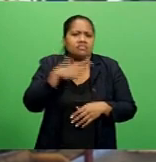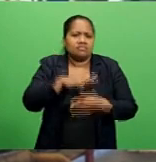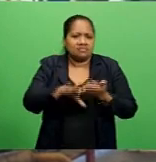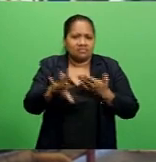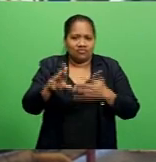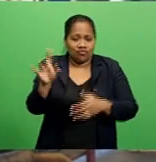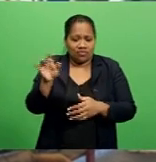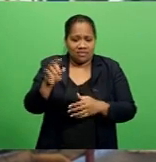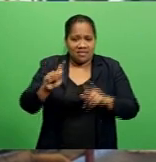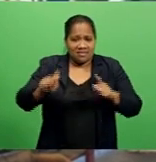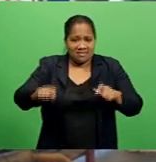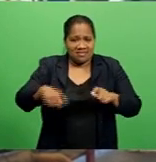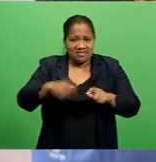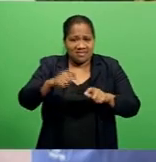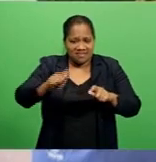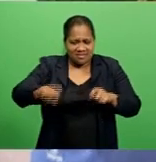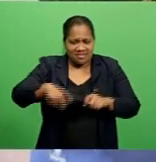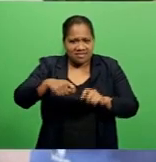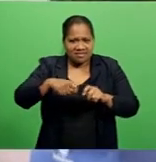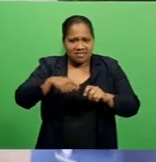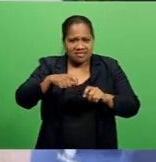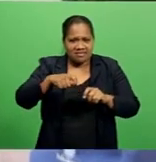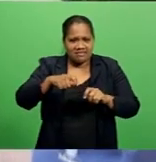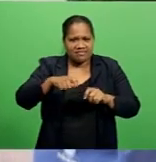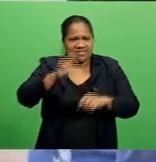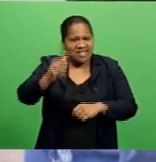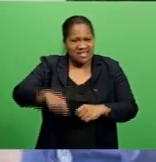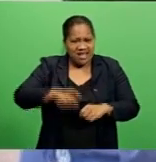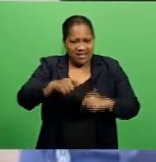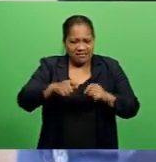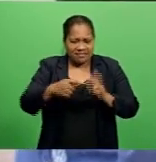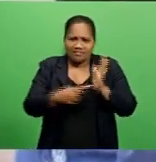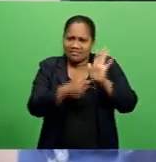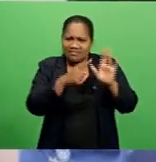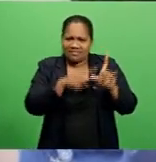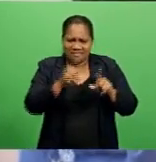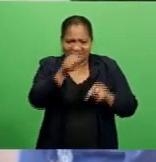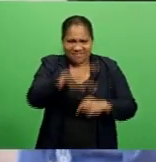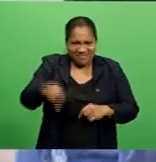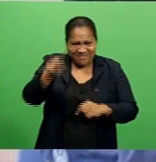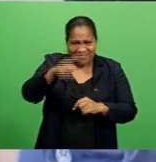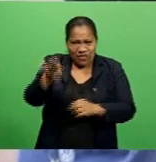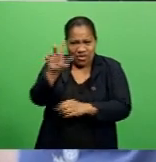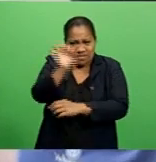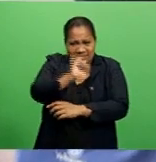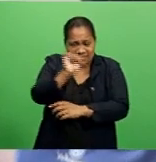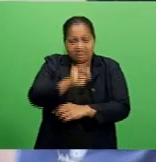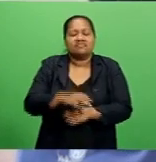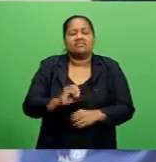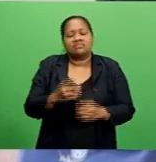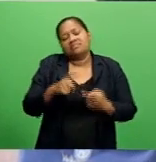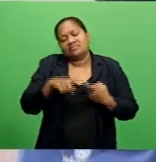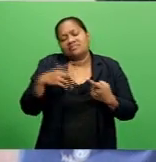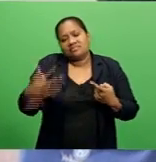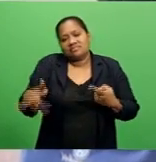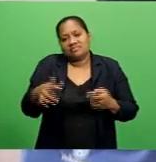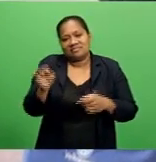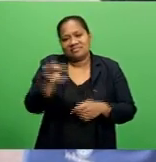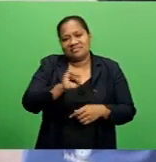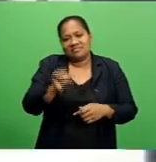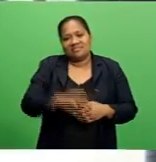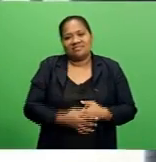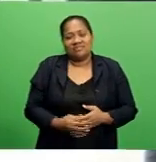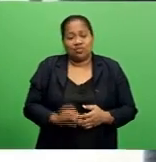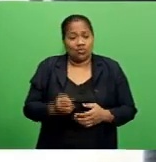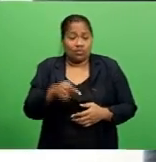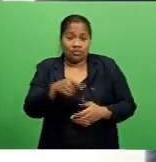tire. It's definitely more than $250 to $300 for expensive cars. While garages may be making